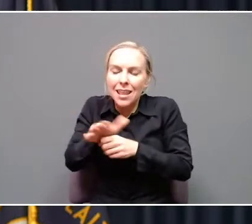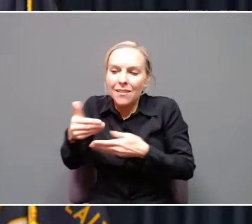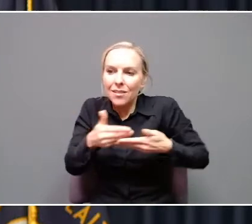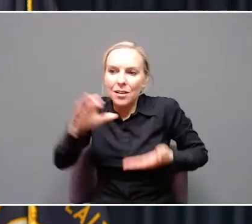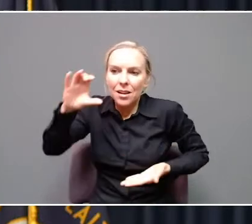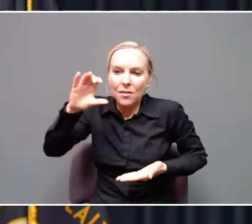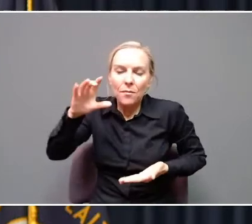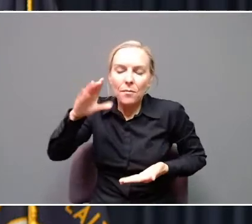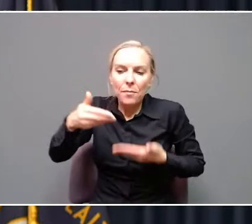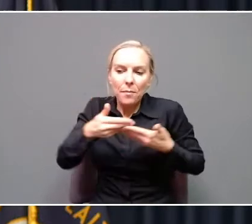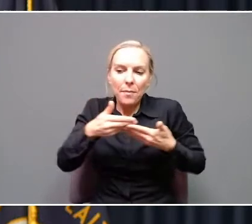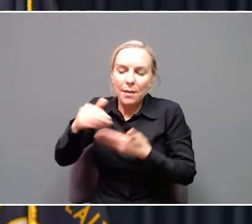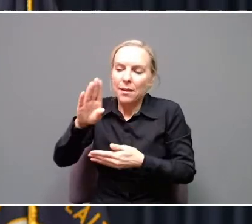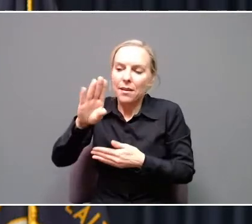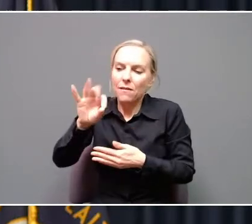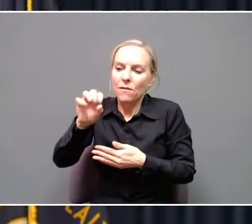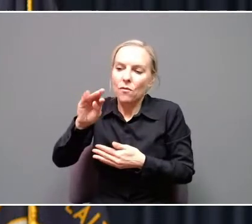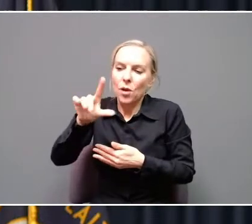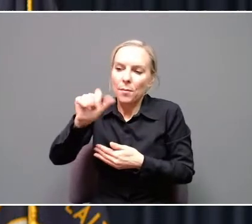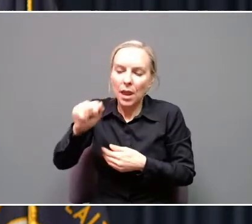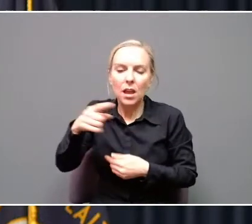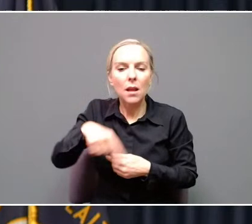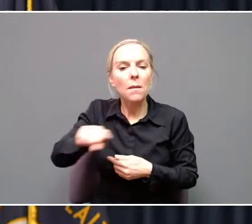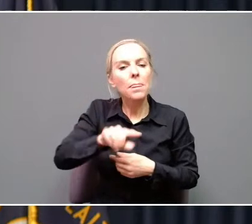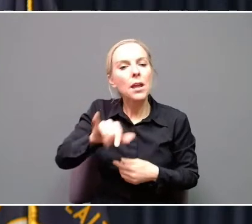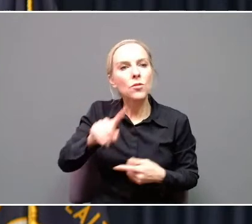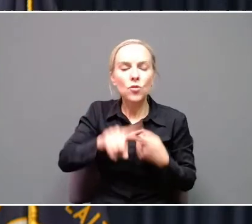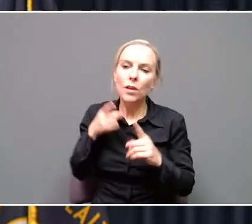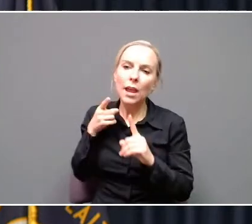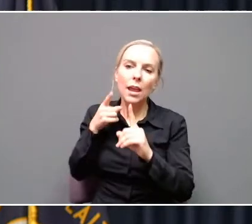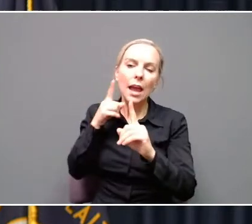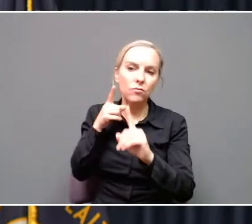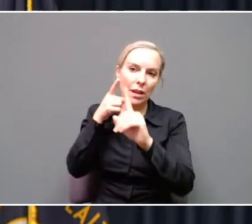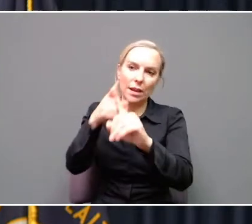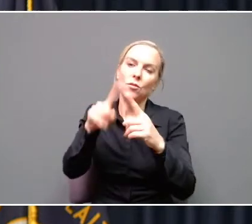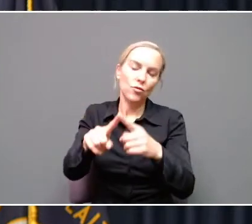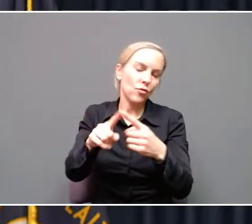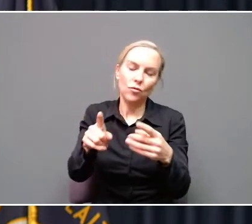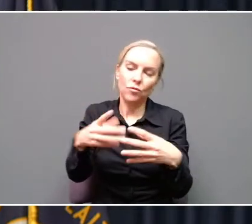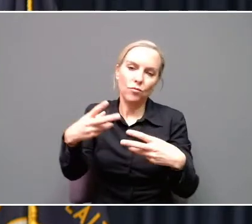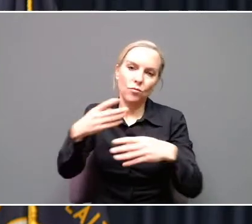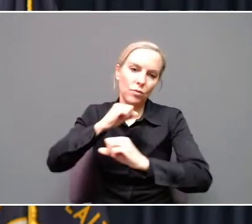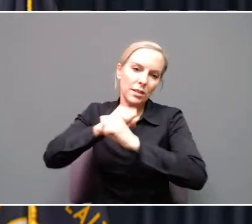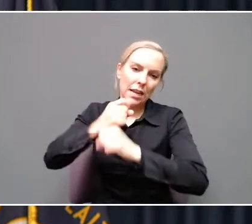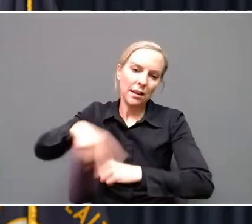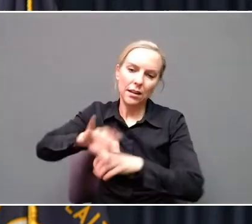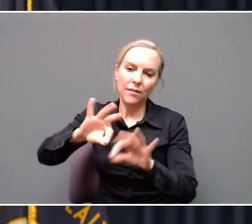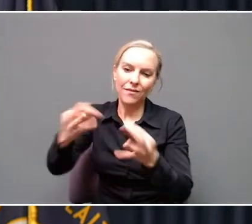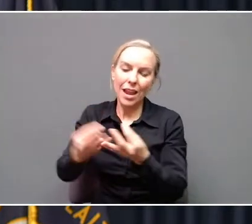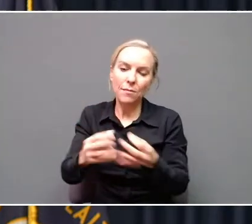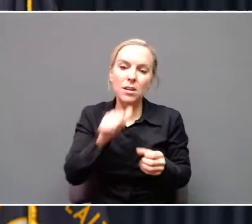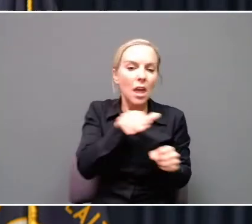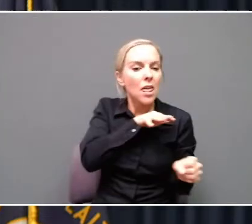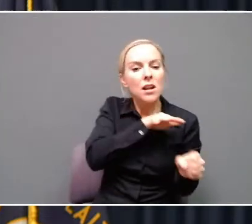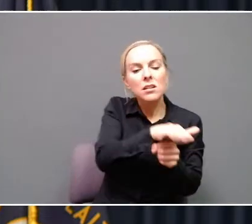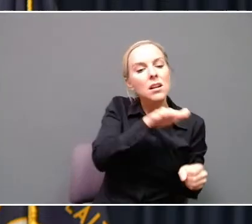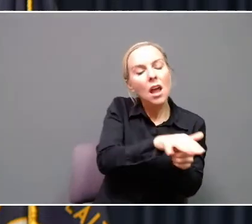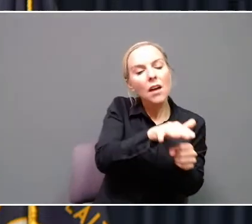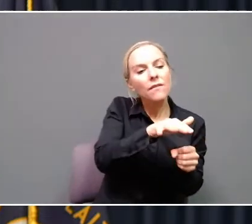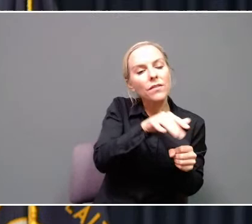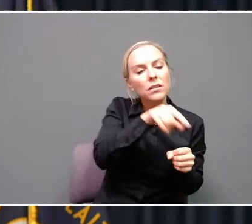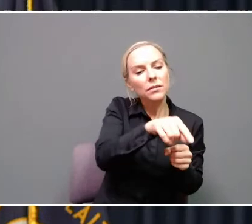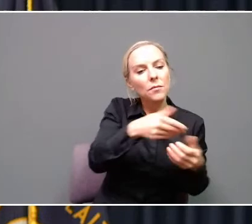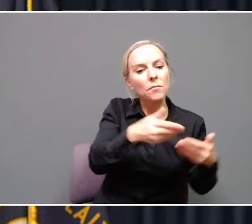laws, which aim to protect our families. Now, that formula shortage is mainly attributed to initially an FDA shutdown of